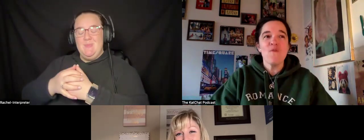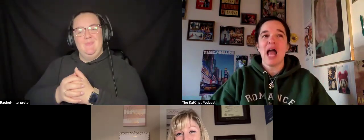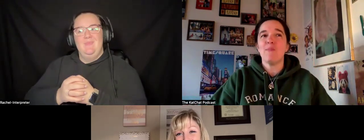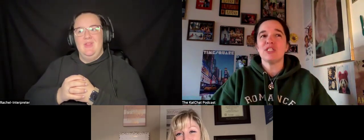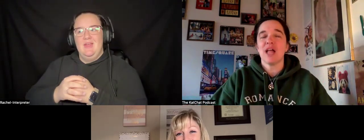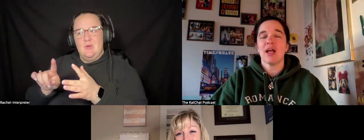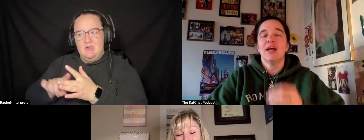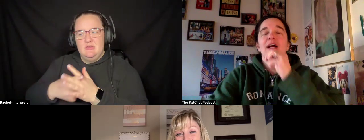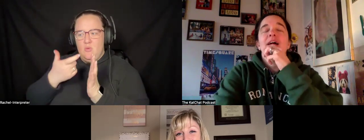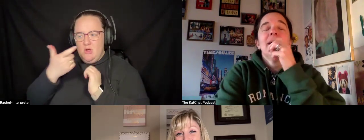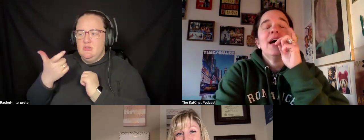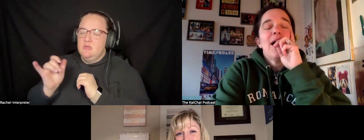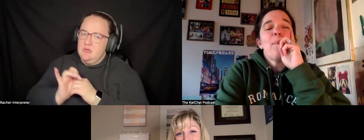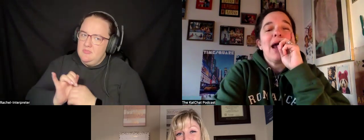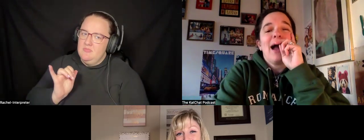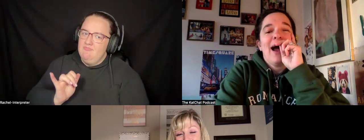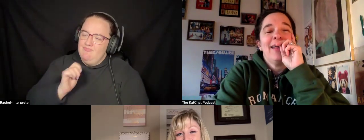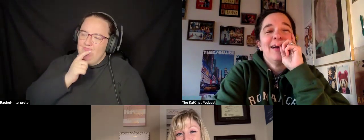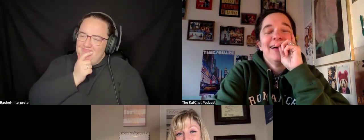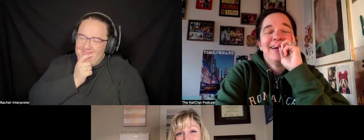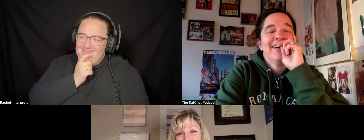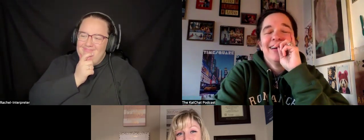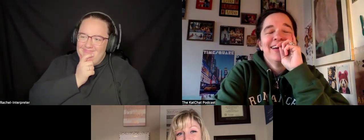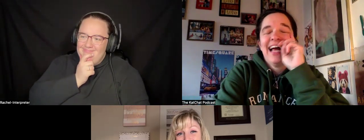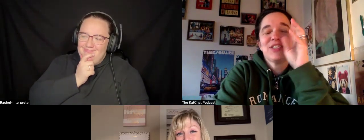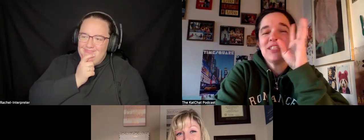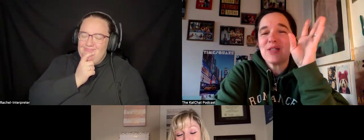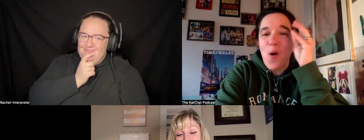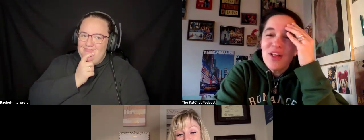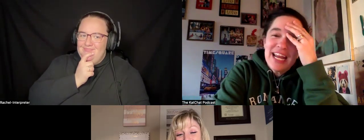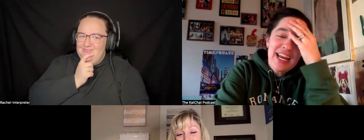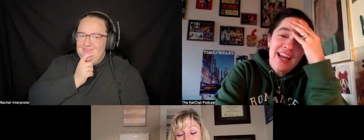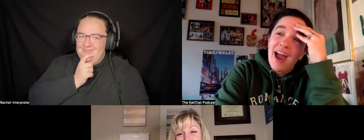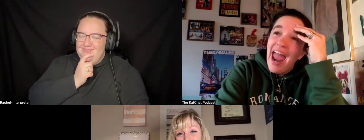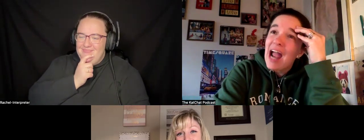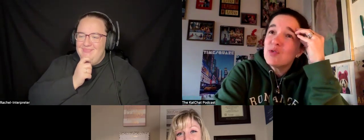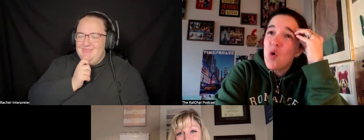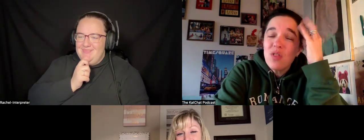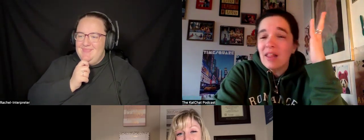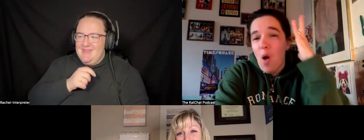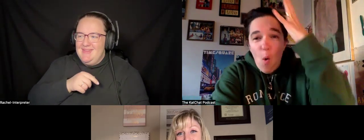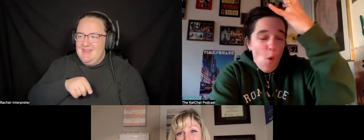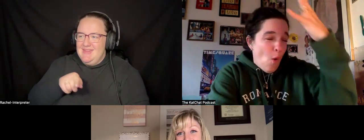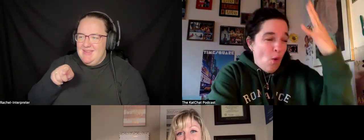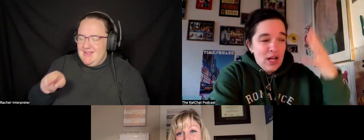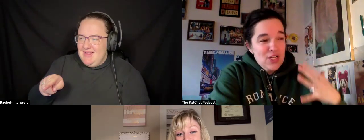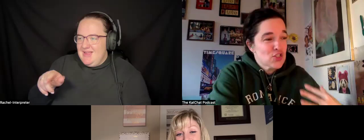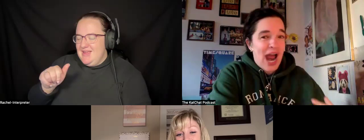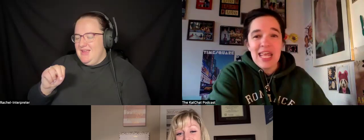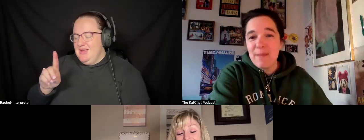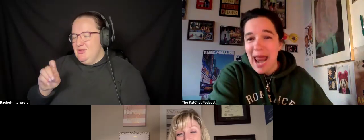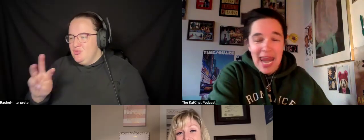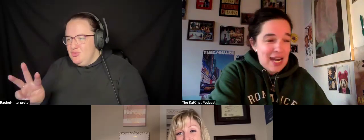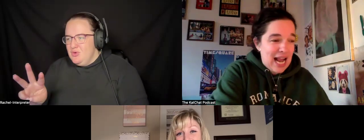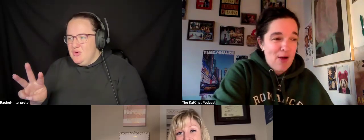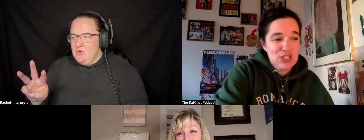watching them and I was just like, oh my God. I should have totally Andrew like the whole